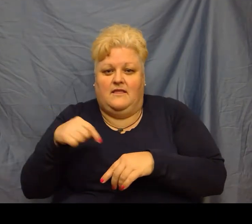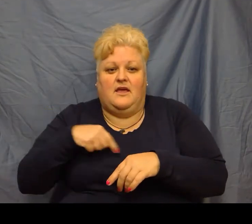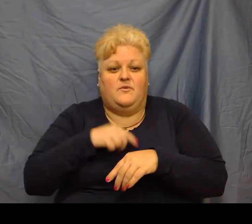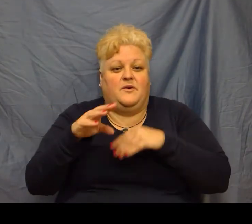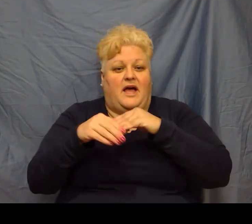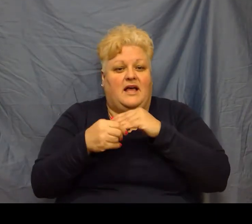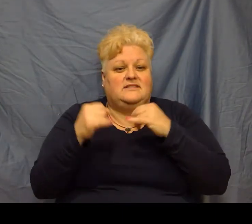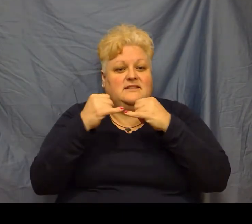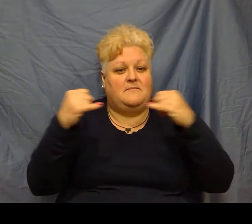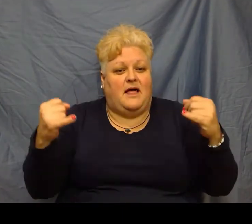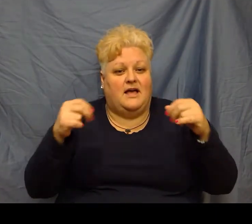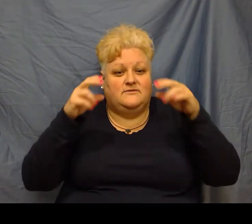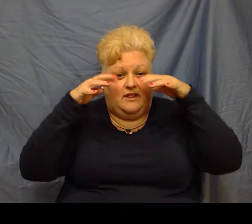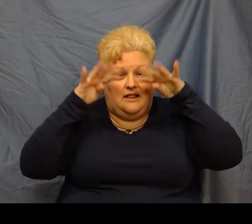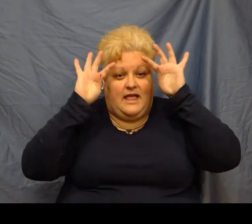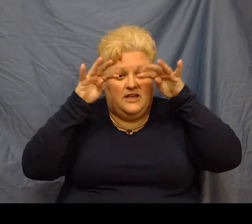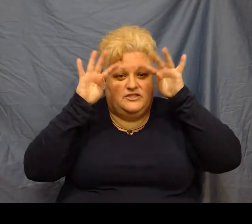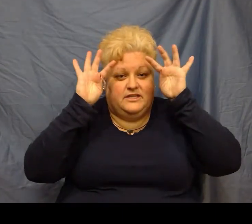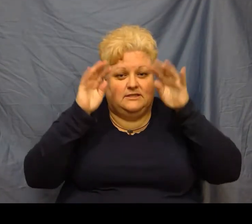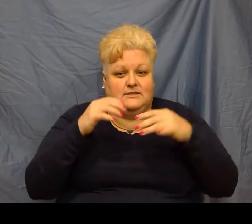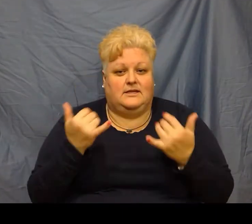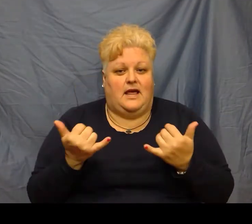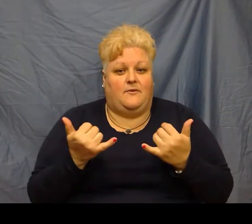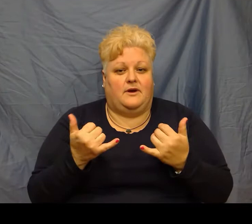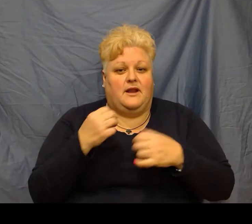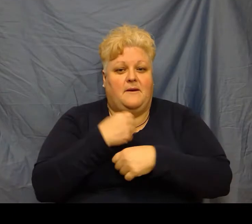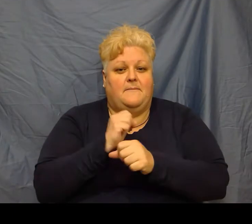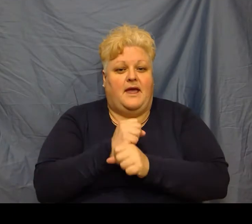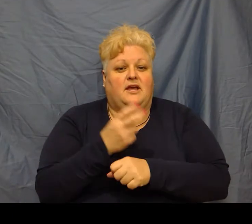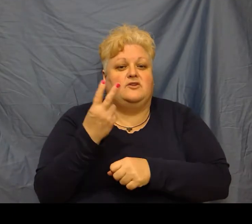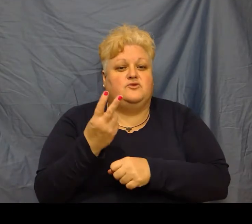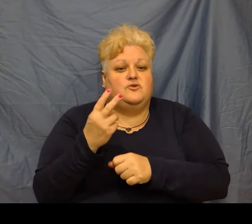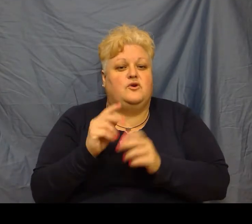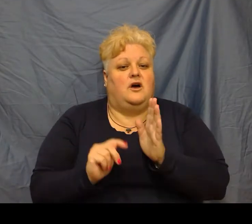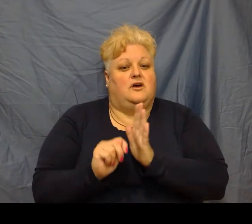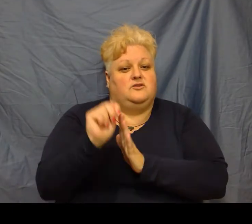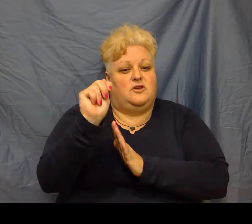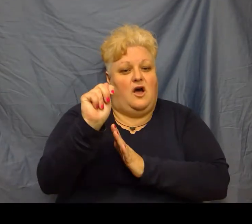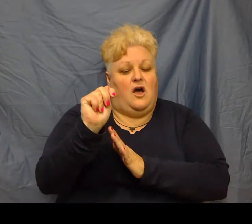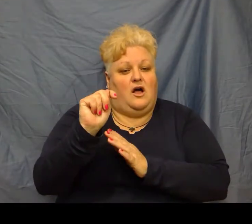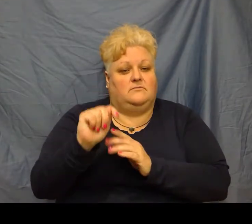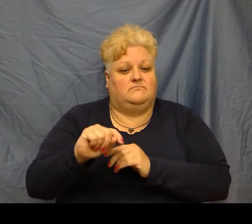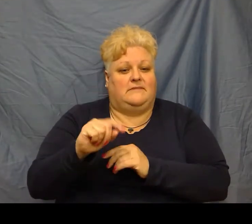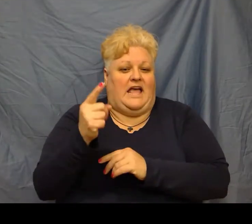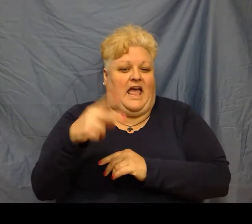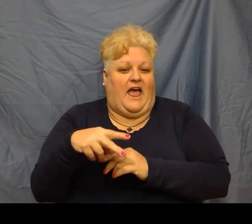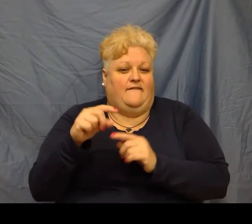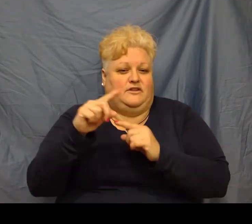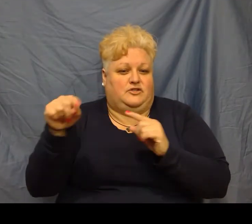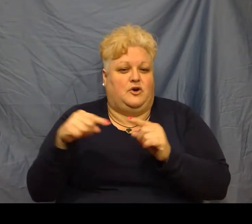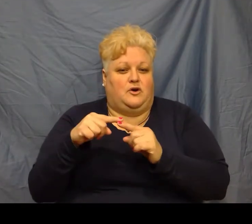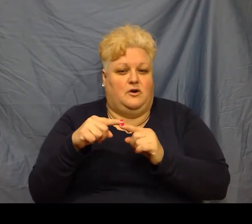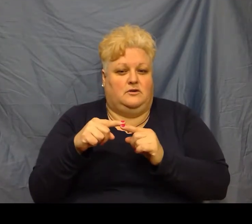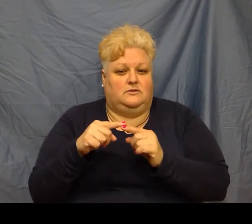other way. Then we'll add some lines for the lashes. Now we're going to make two tall